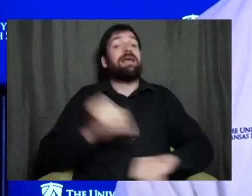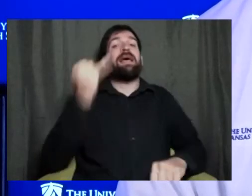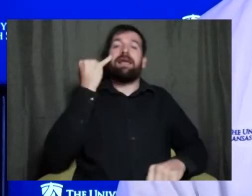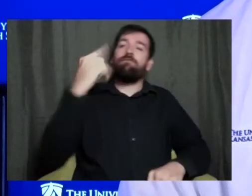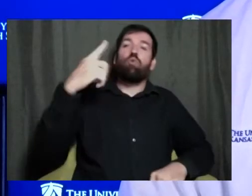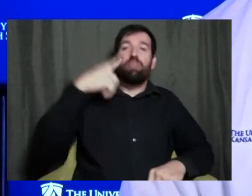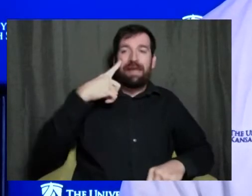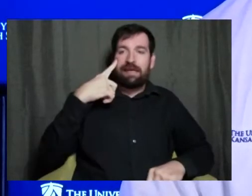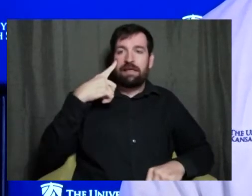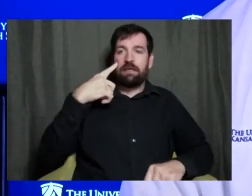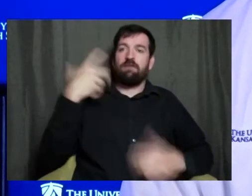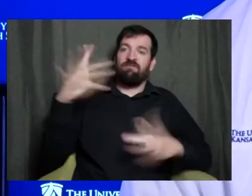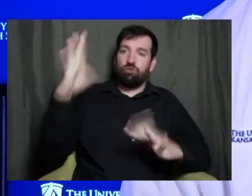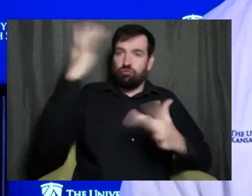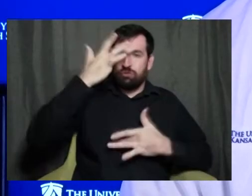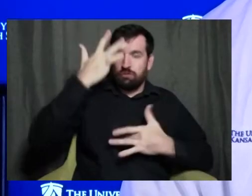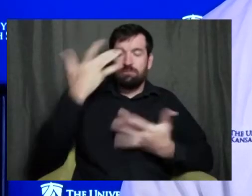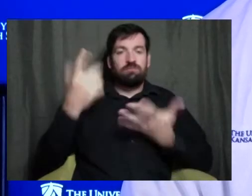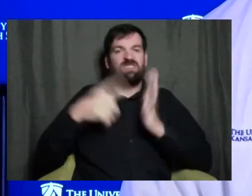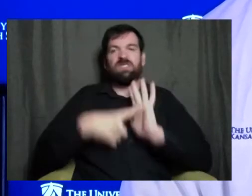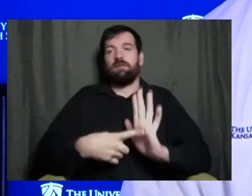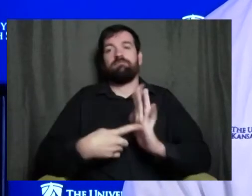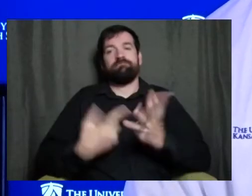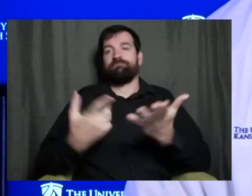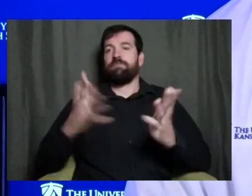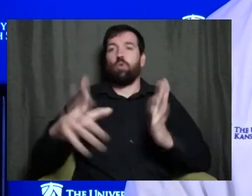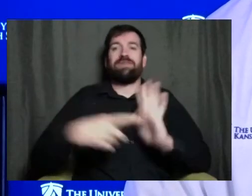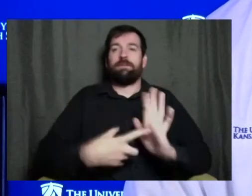really what were your symptoms, how